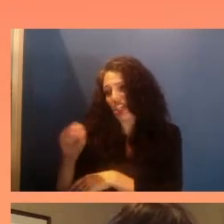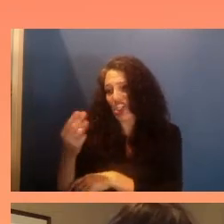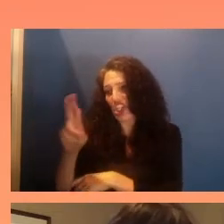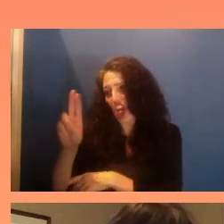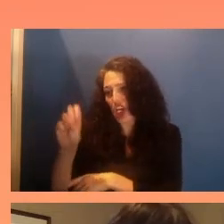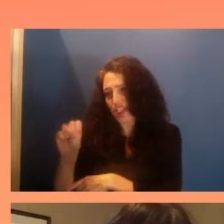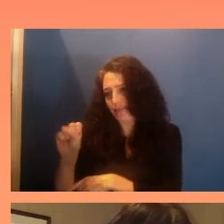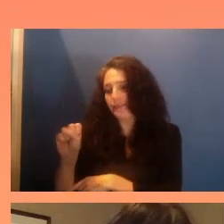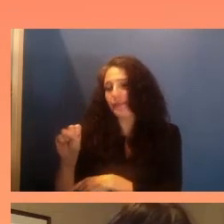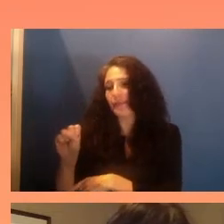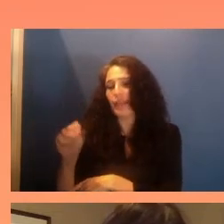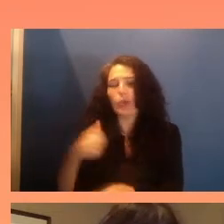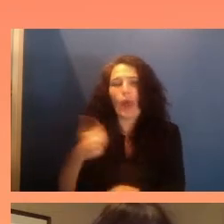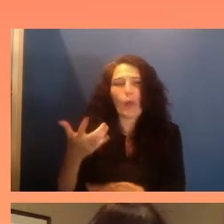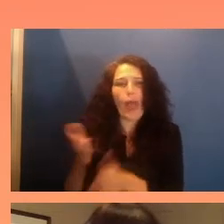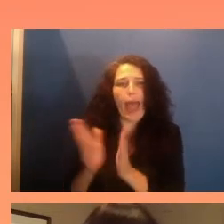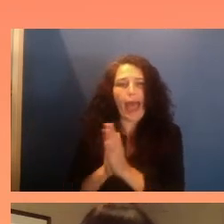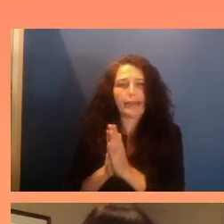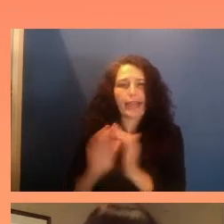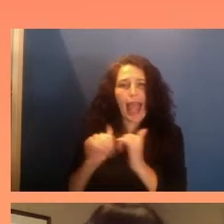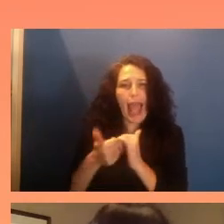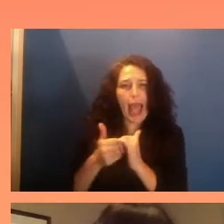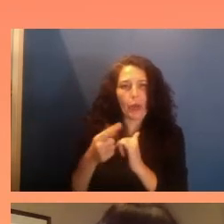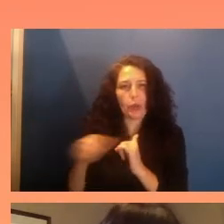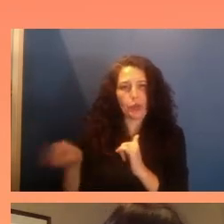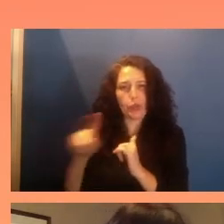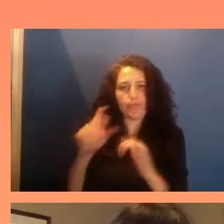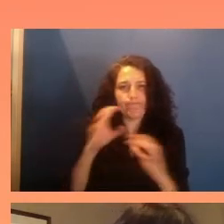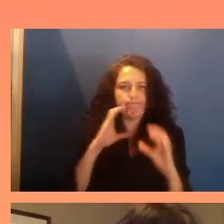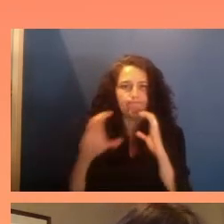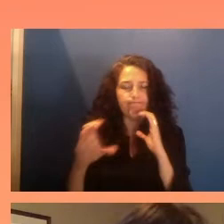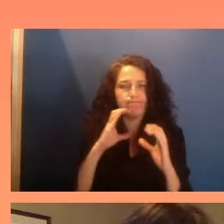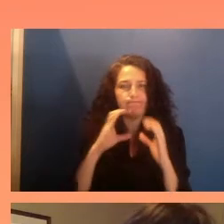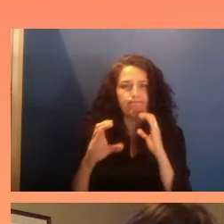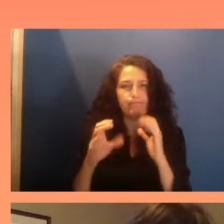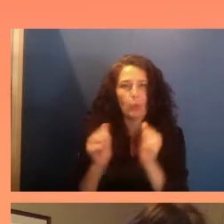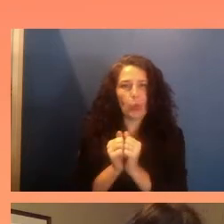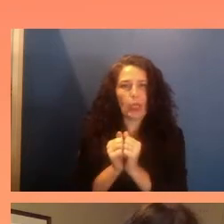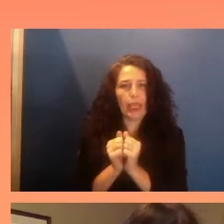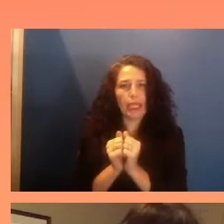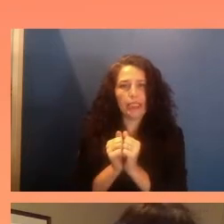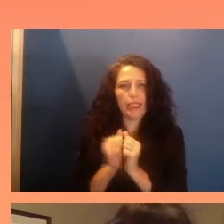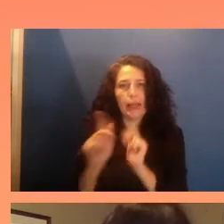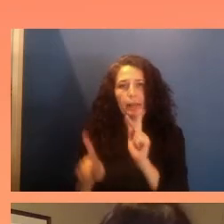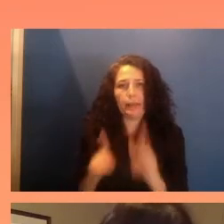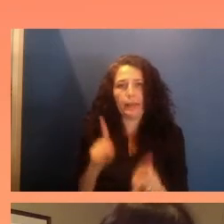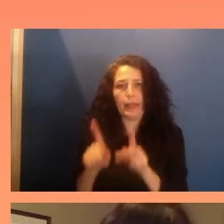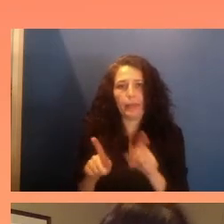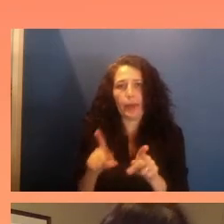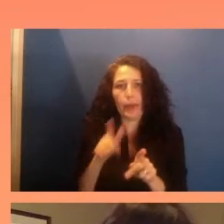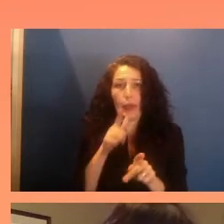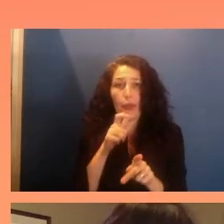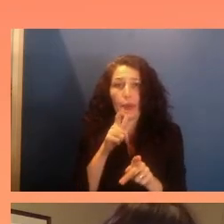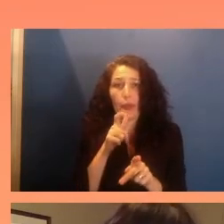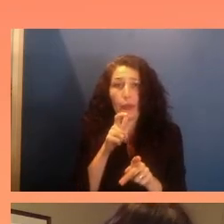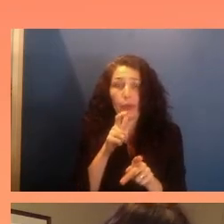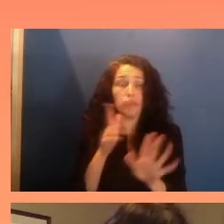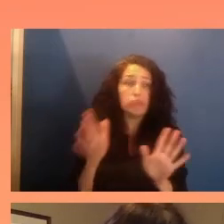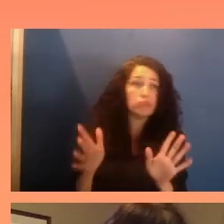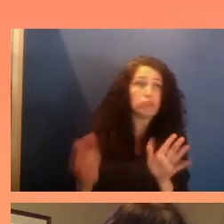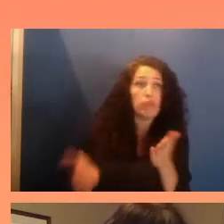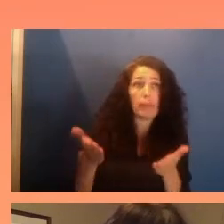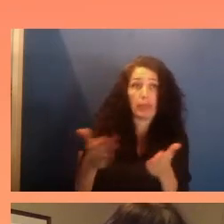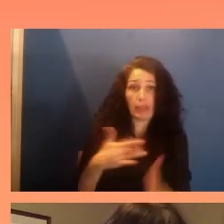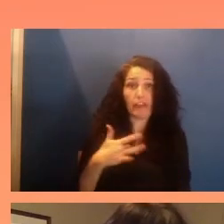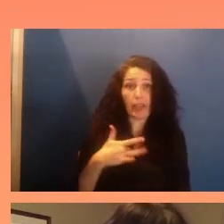you about, how do you have those conversations with folks who might have their heart in the right place, might want to do the